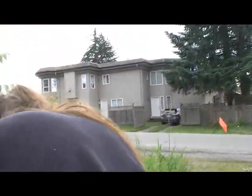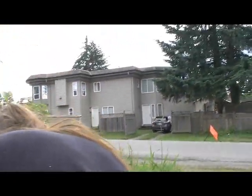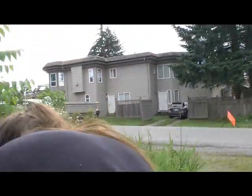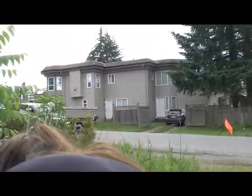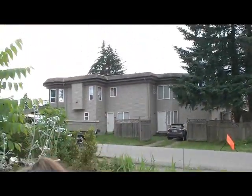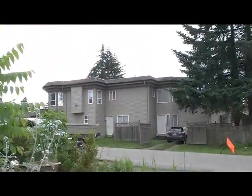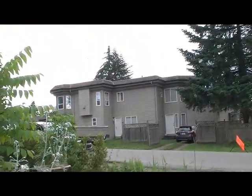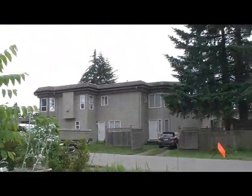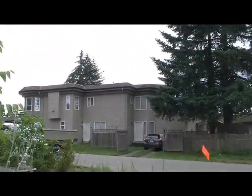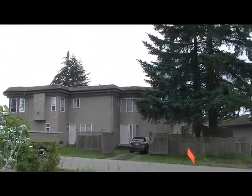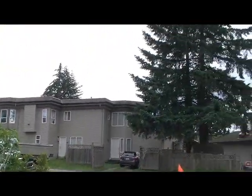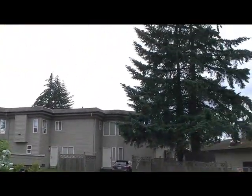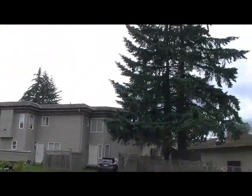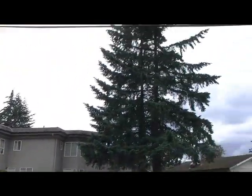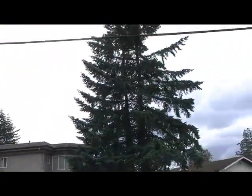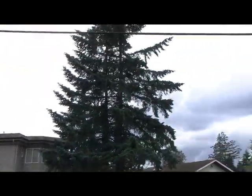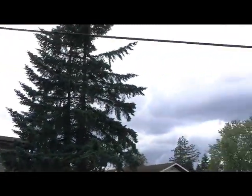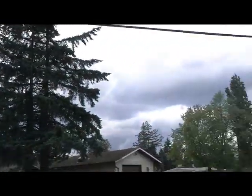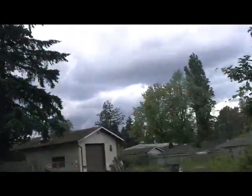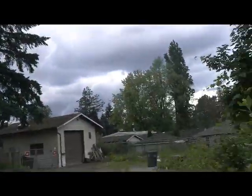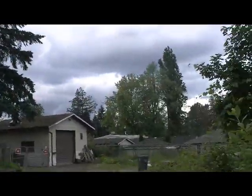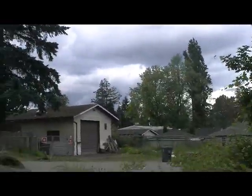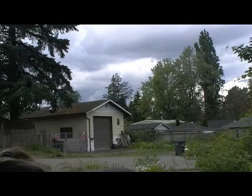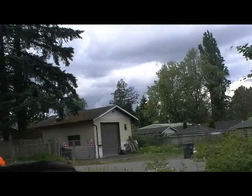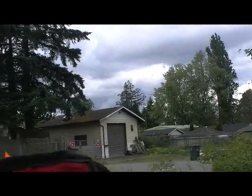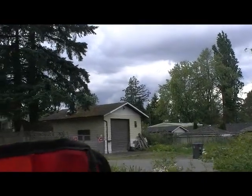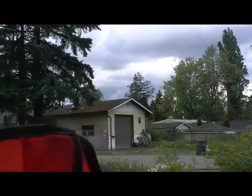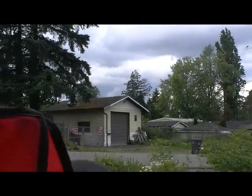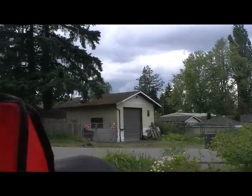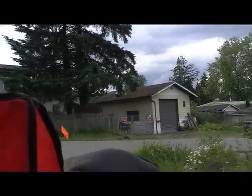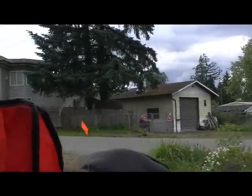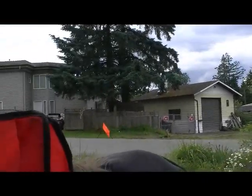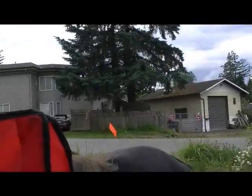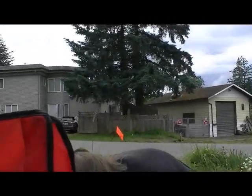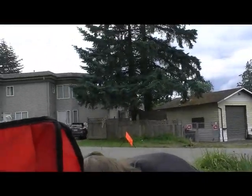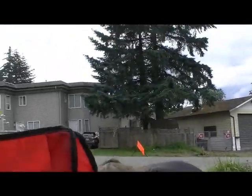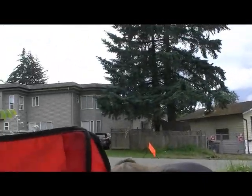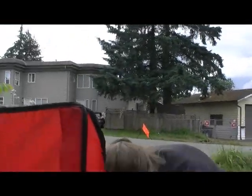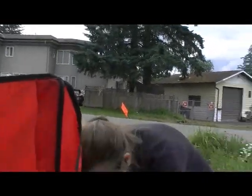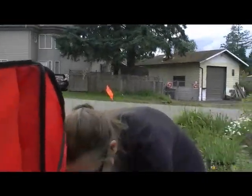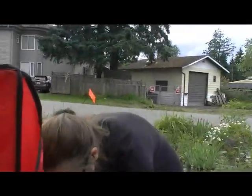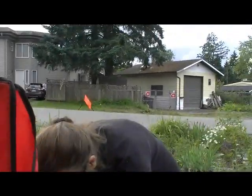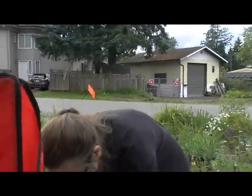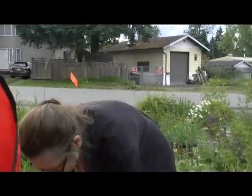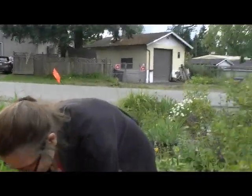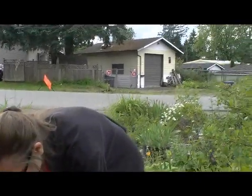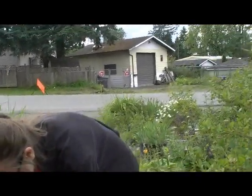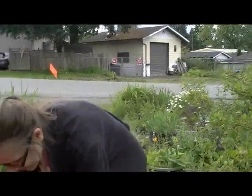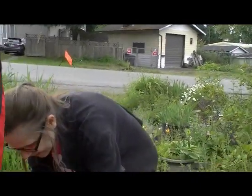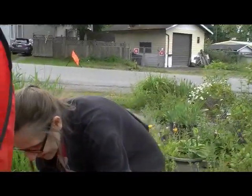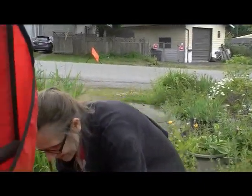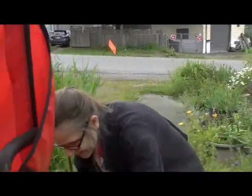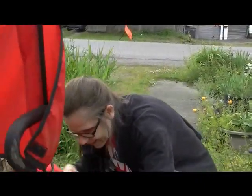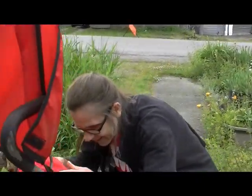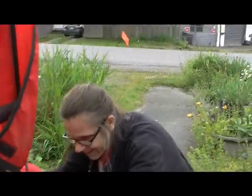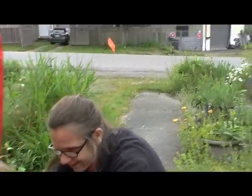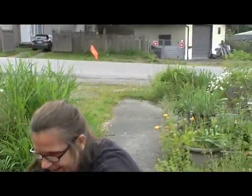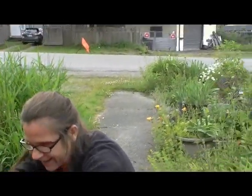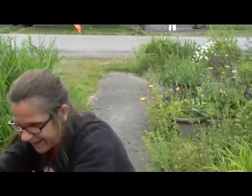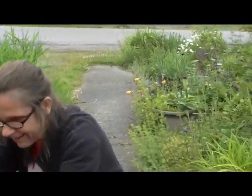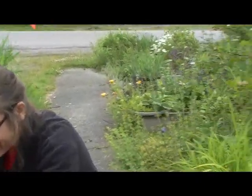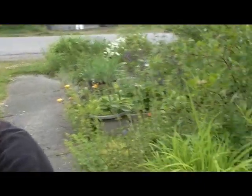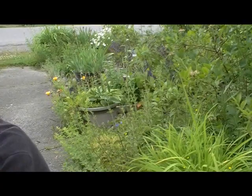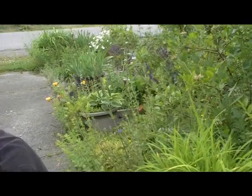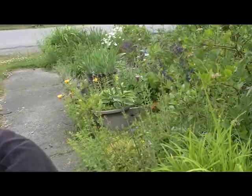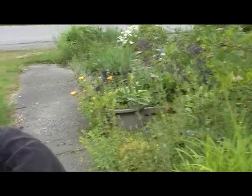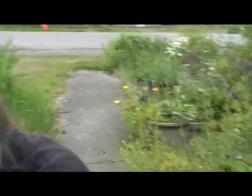jars. And maybe some. Liver's worth you wanted. Yeah. Oh. I just like liverwurst. Hold